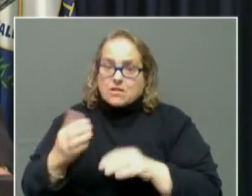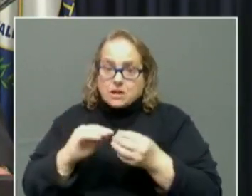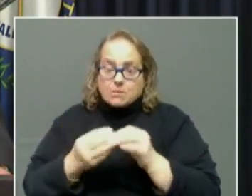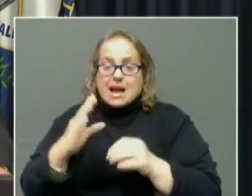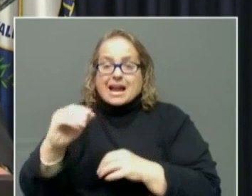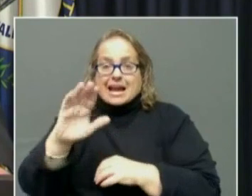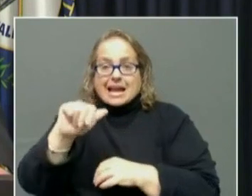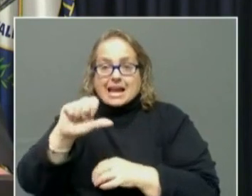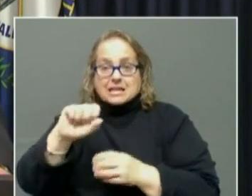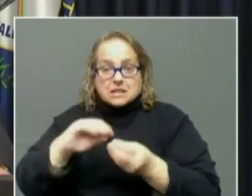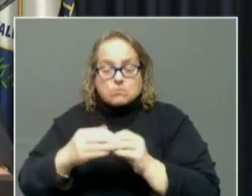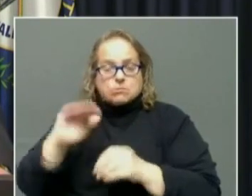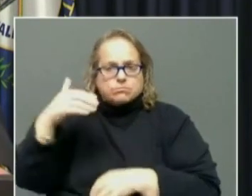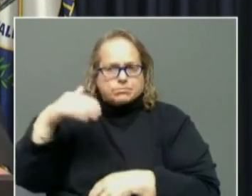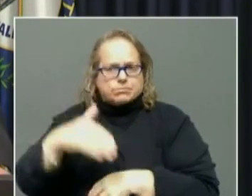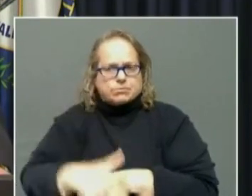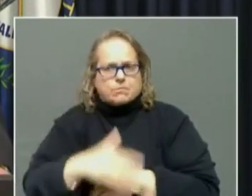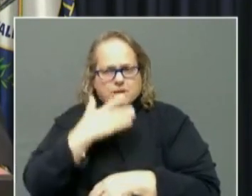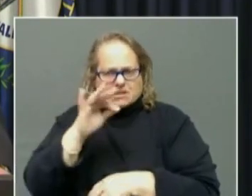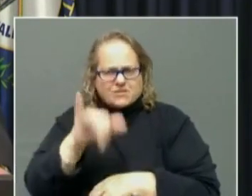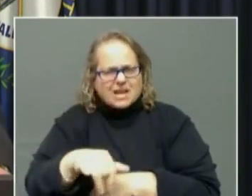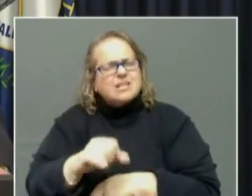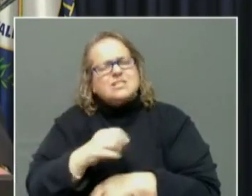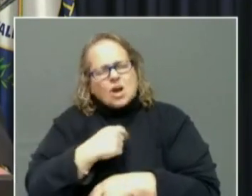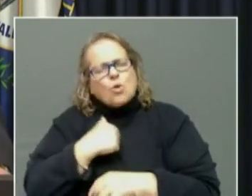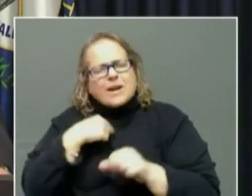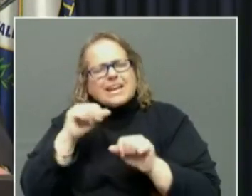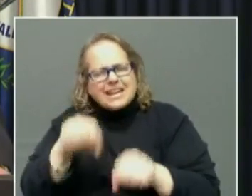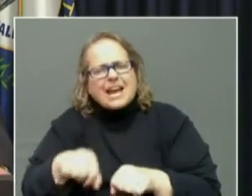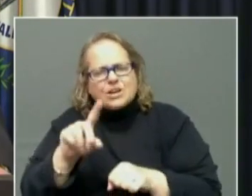because of it. So we can do this. We just got to push through.